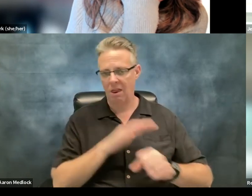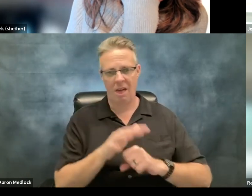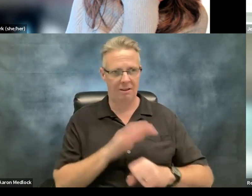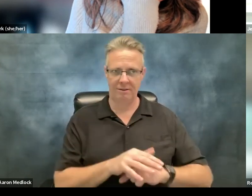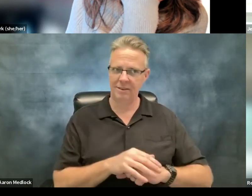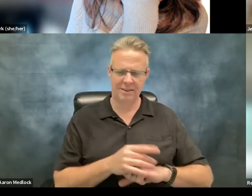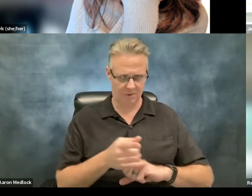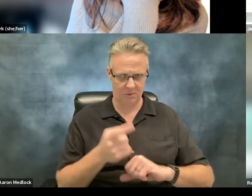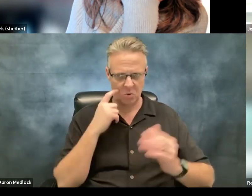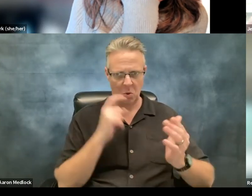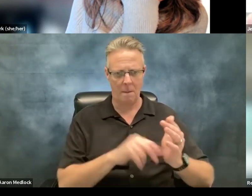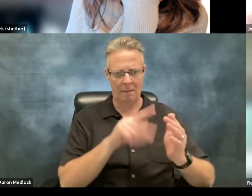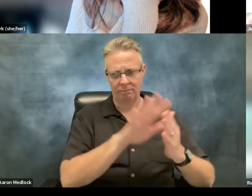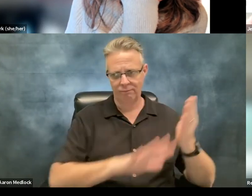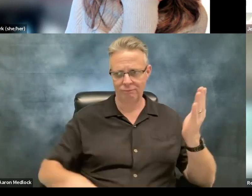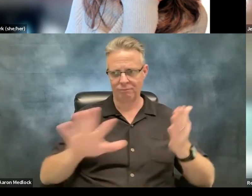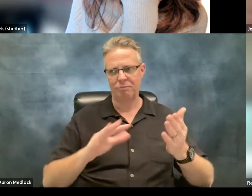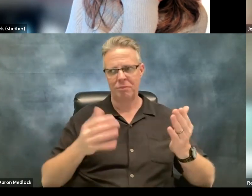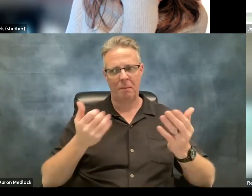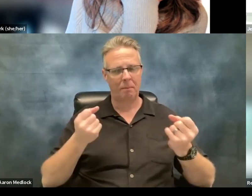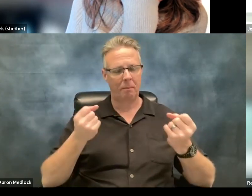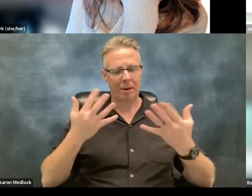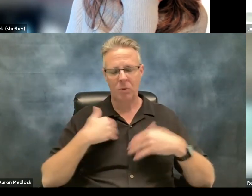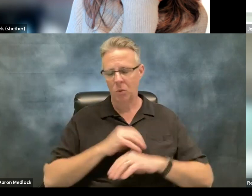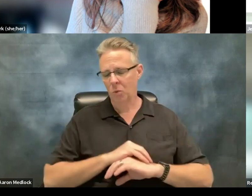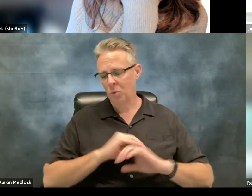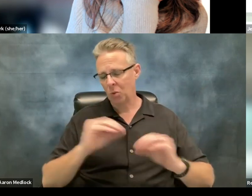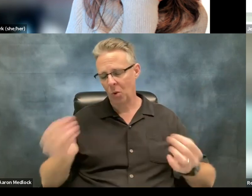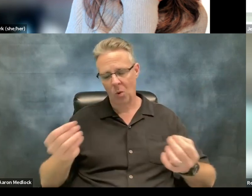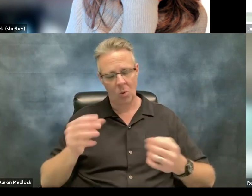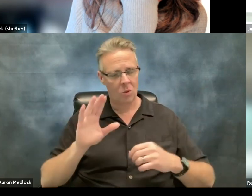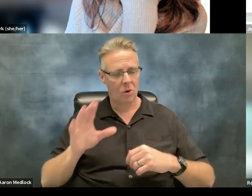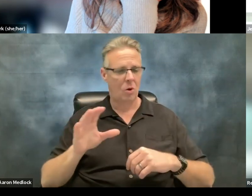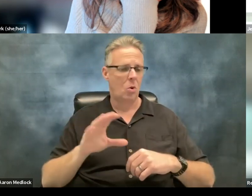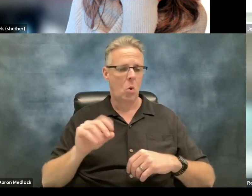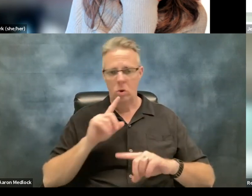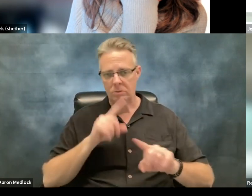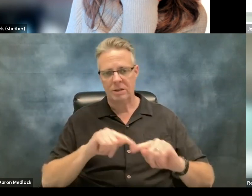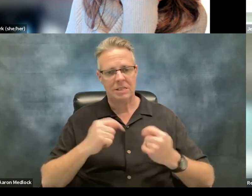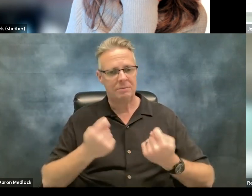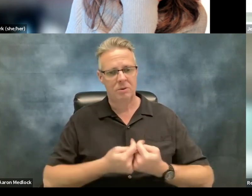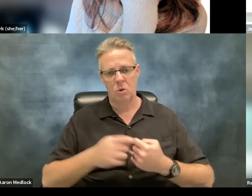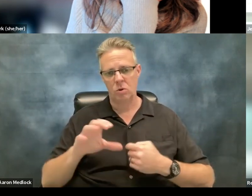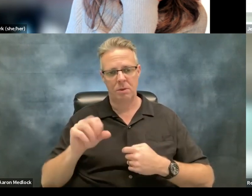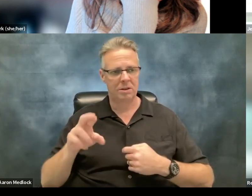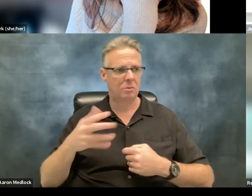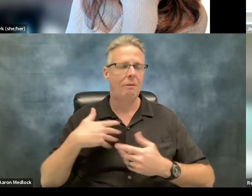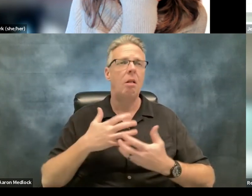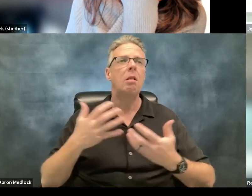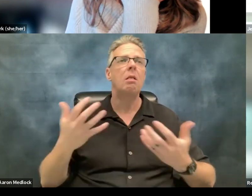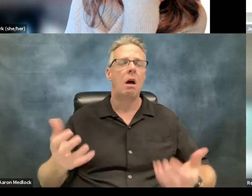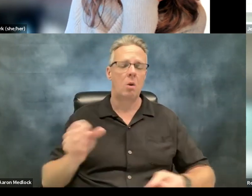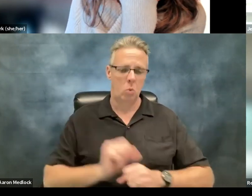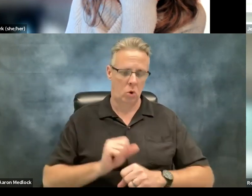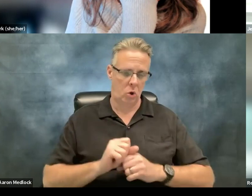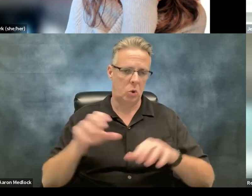saw, where there's many places where there are no co-response teams, that we have a lot of work to do, a lot